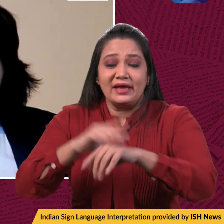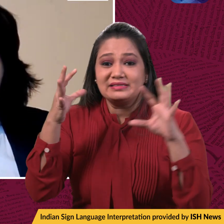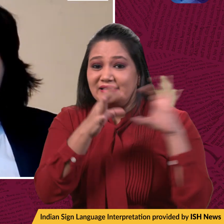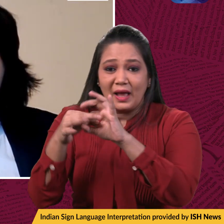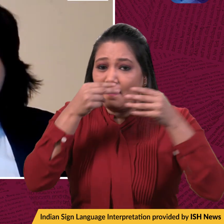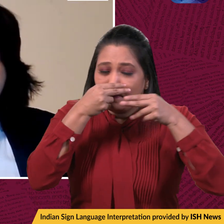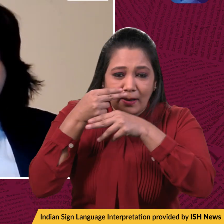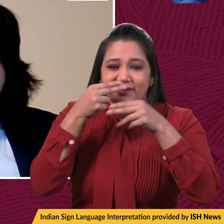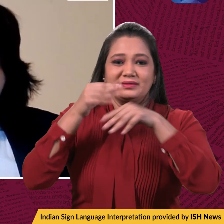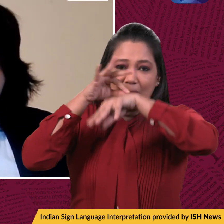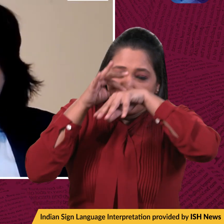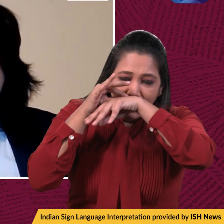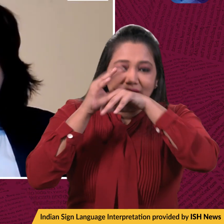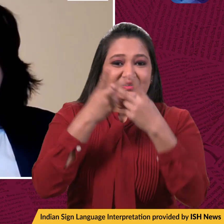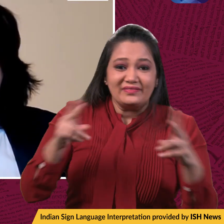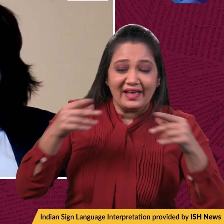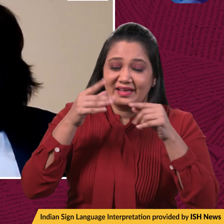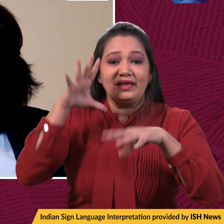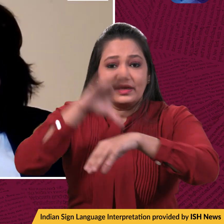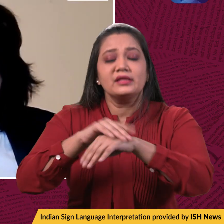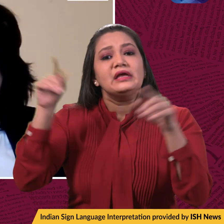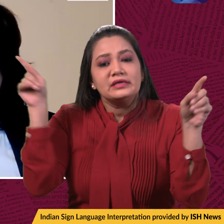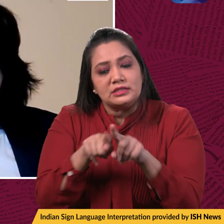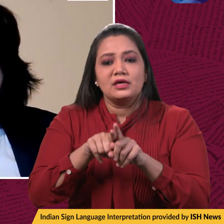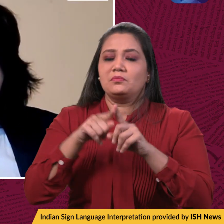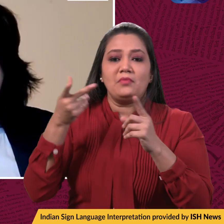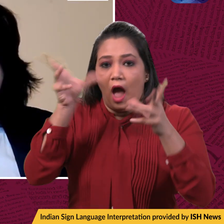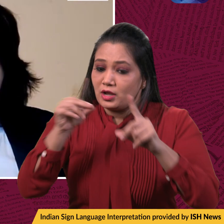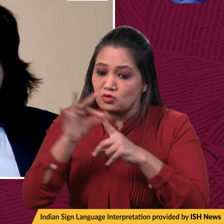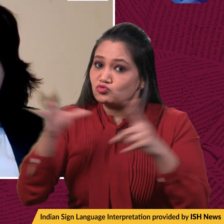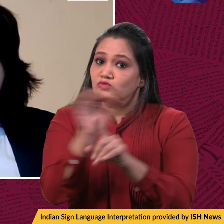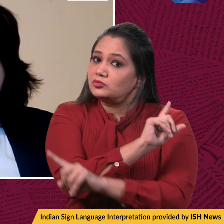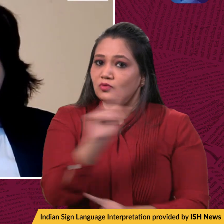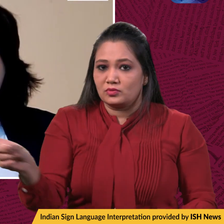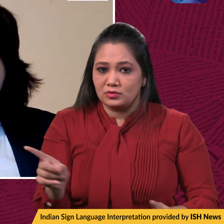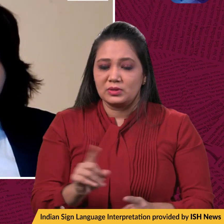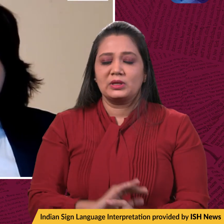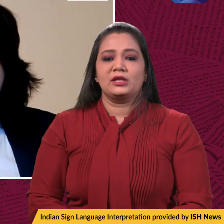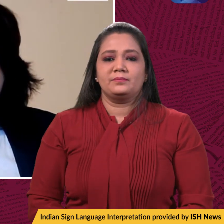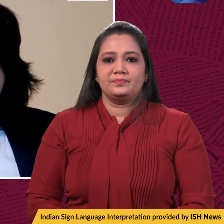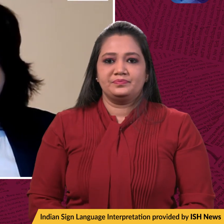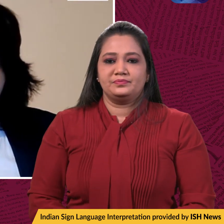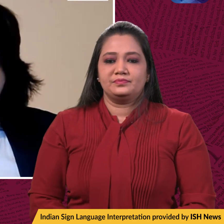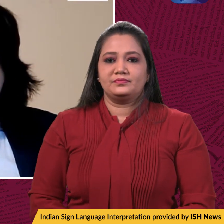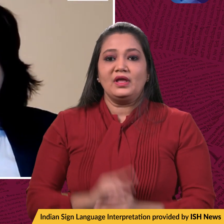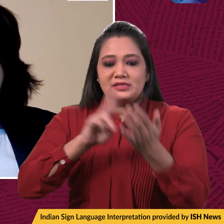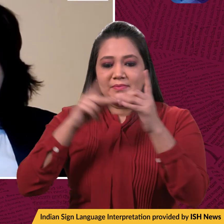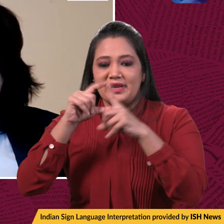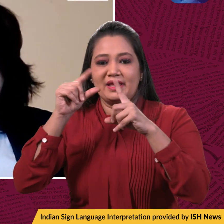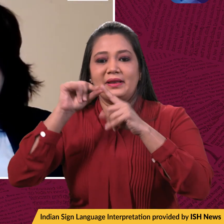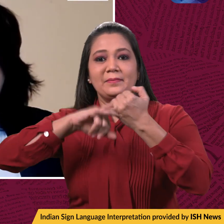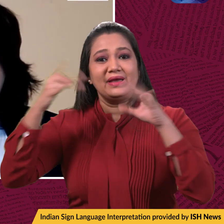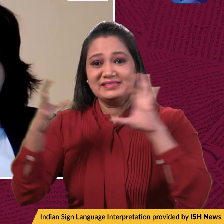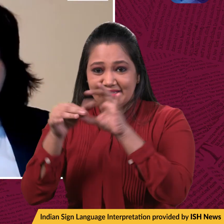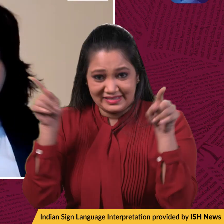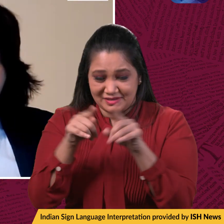activities on the basis of which the said complaint stands registered against them for offences under the NDPS Act.